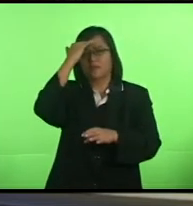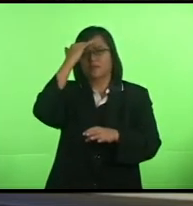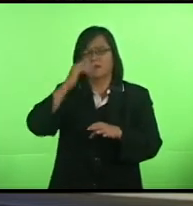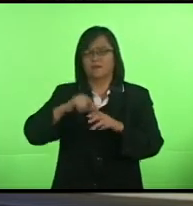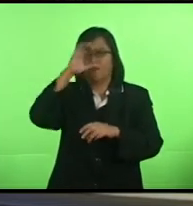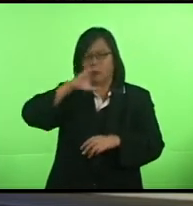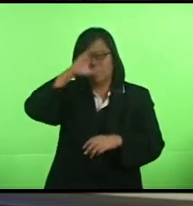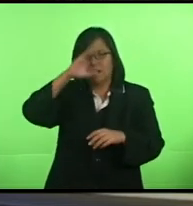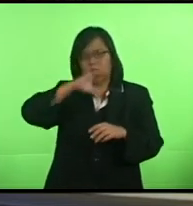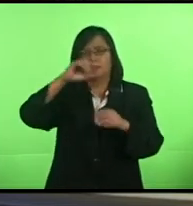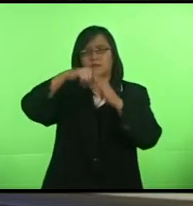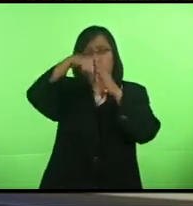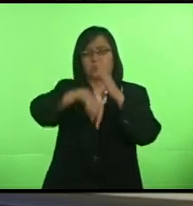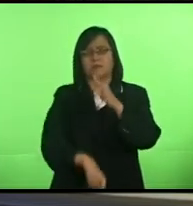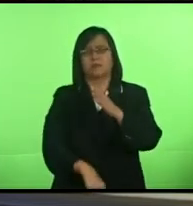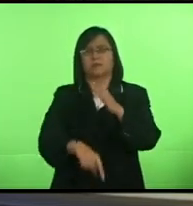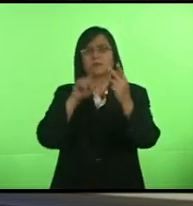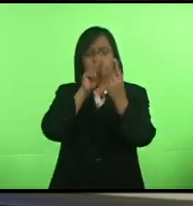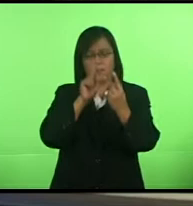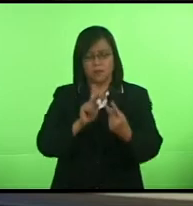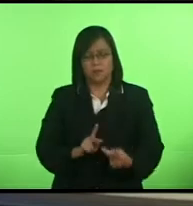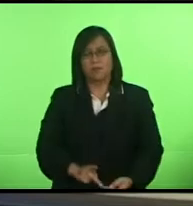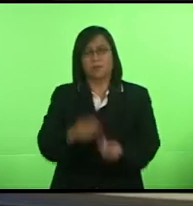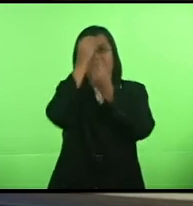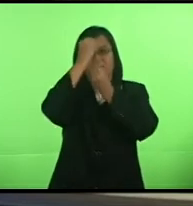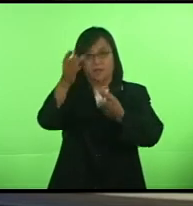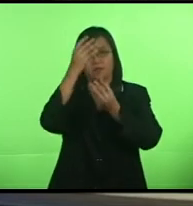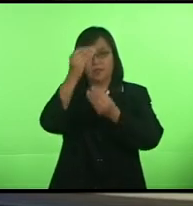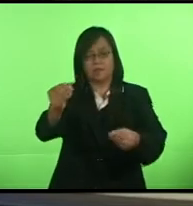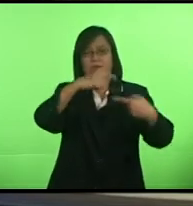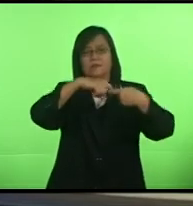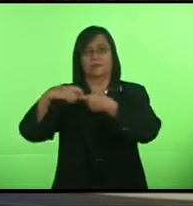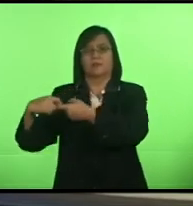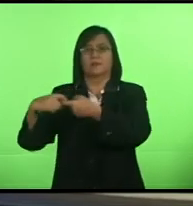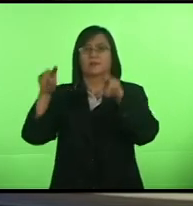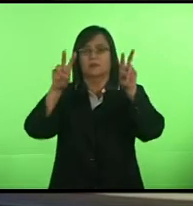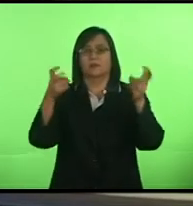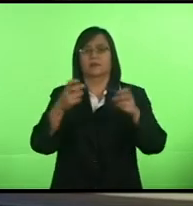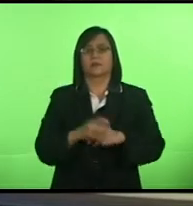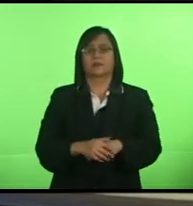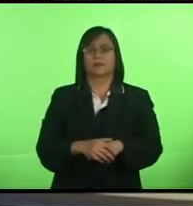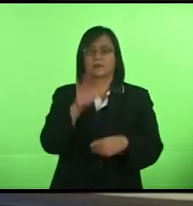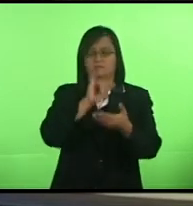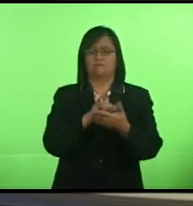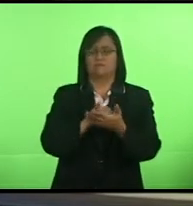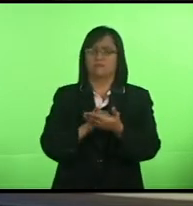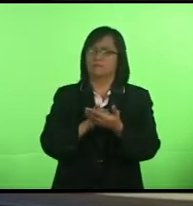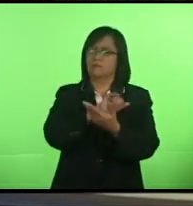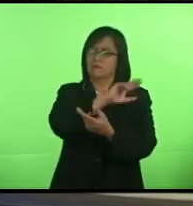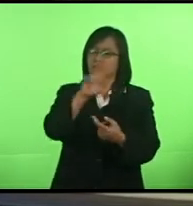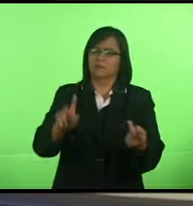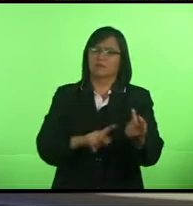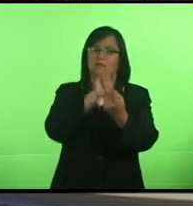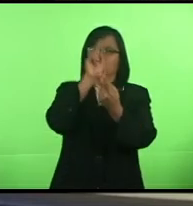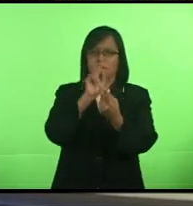that survey can be orderly and focused if you know how to approach it. Don't worry, students, you won't